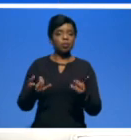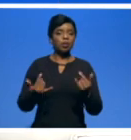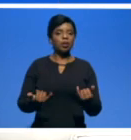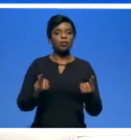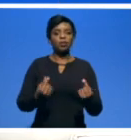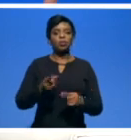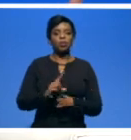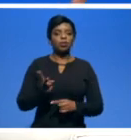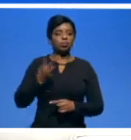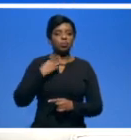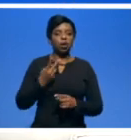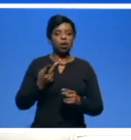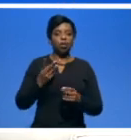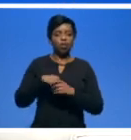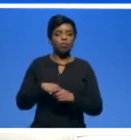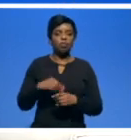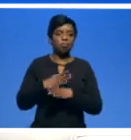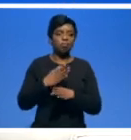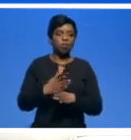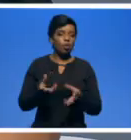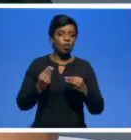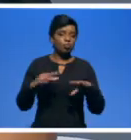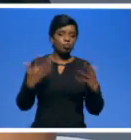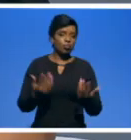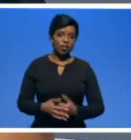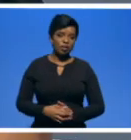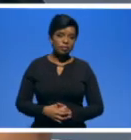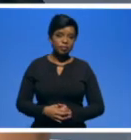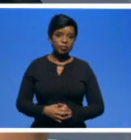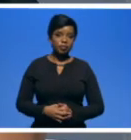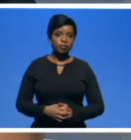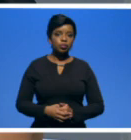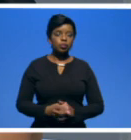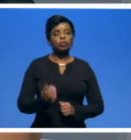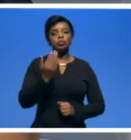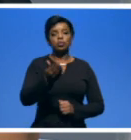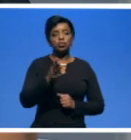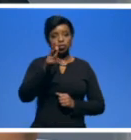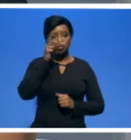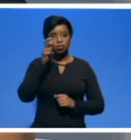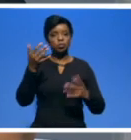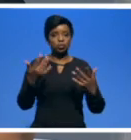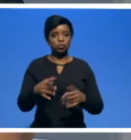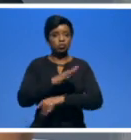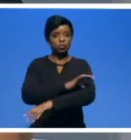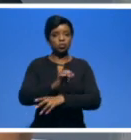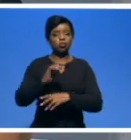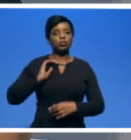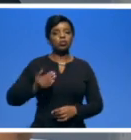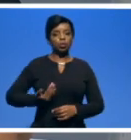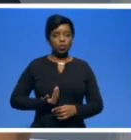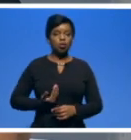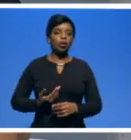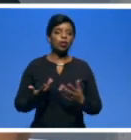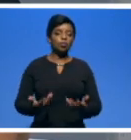tsa moruo mme ha ba nke karolo. Le ikutlwetse, empowering women economically is great path